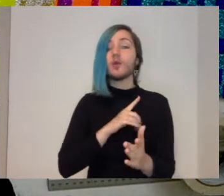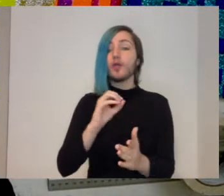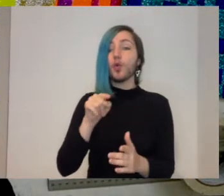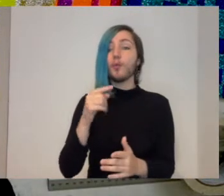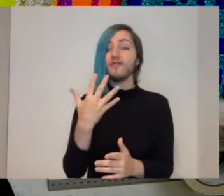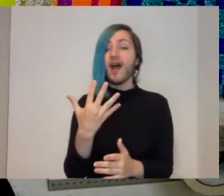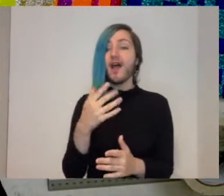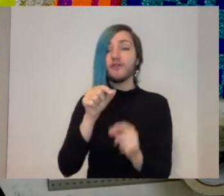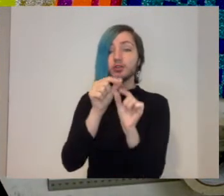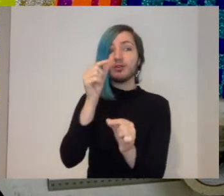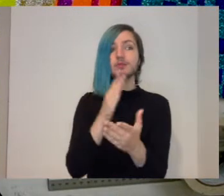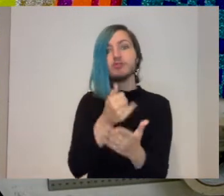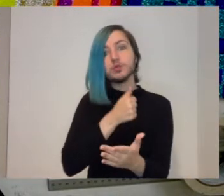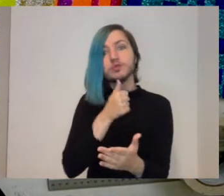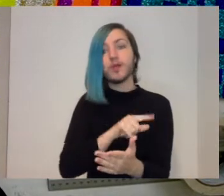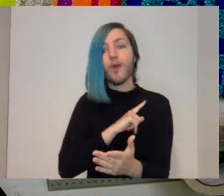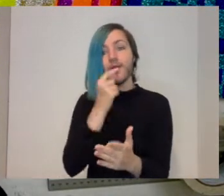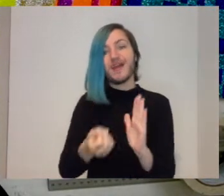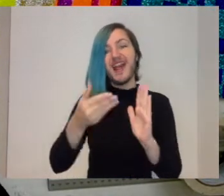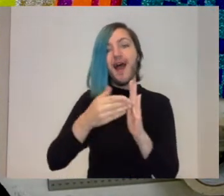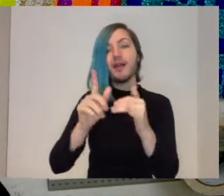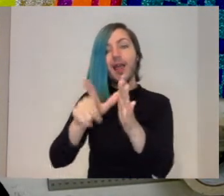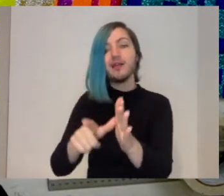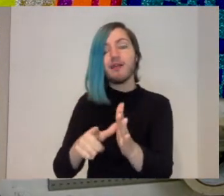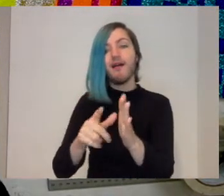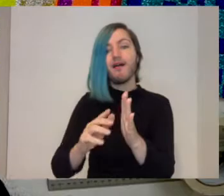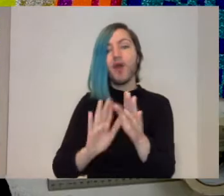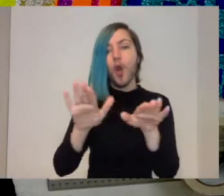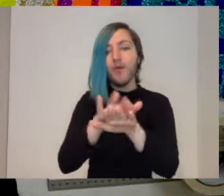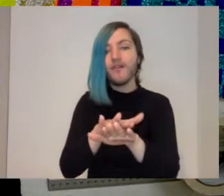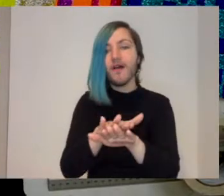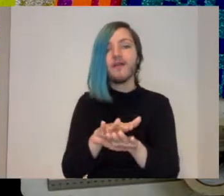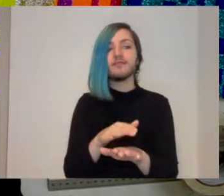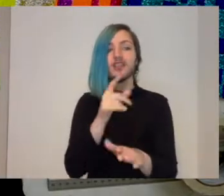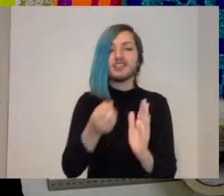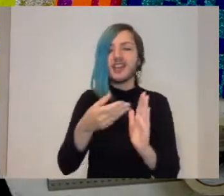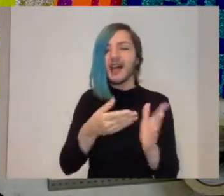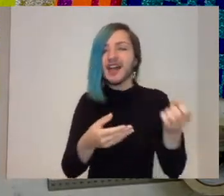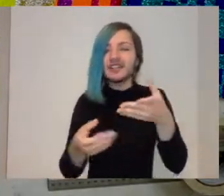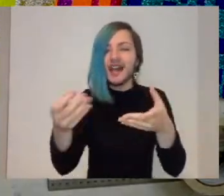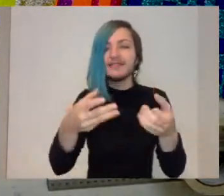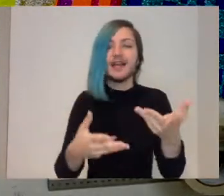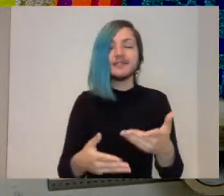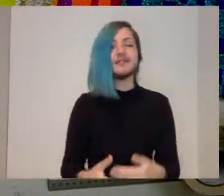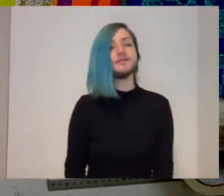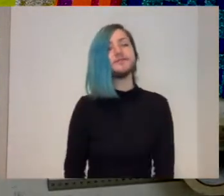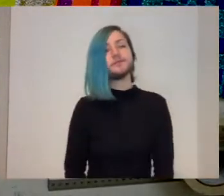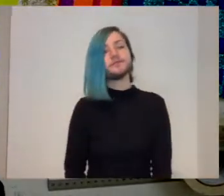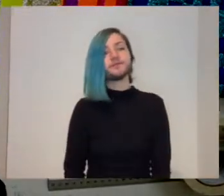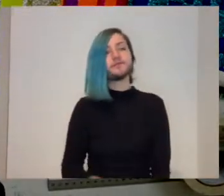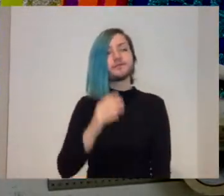0.5 strips can be really good, because you can add them in afterwards and just keep working into your designs.